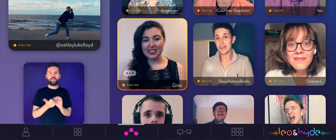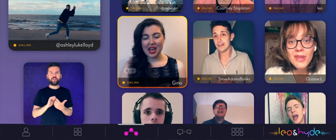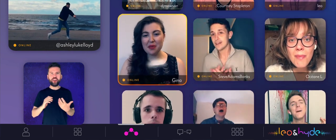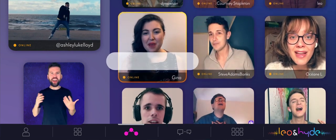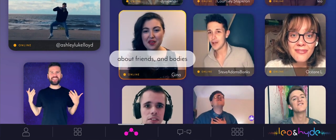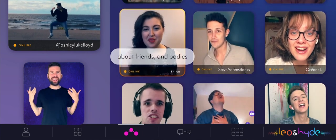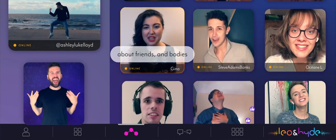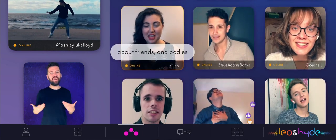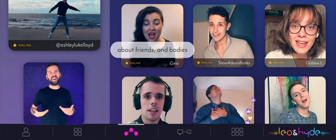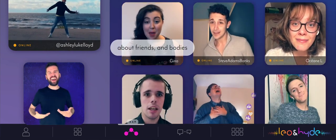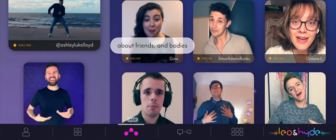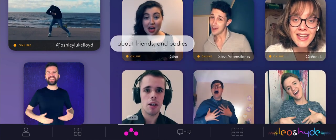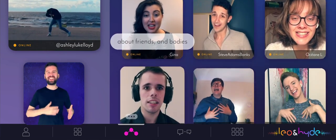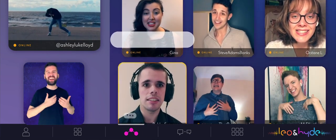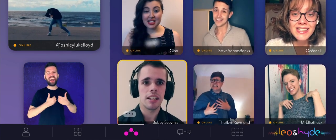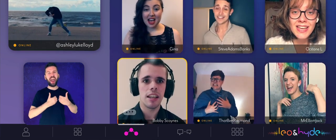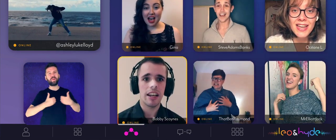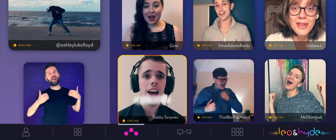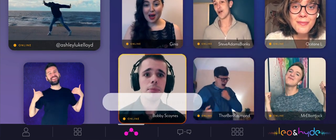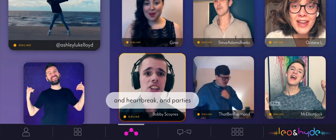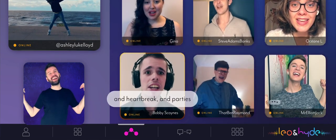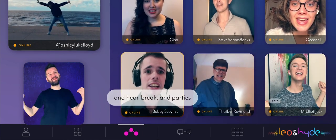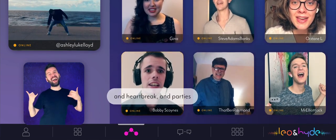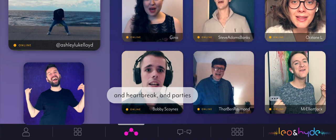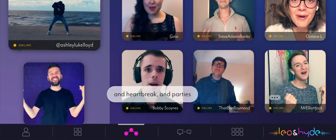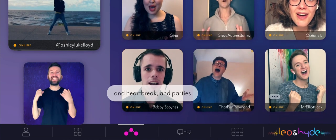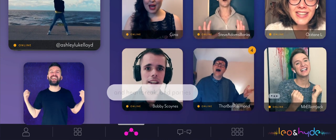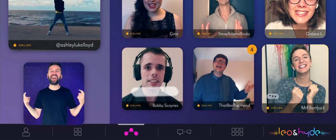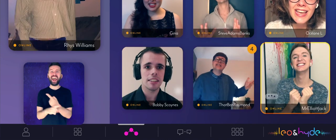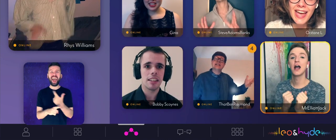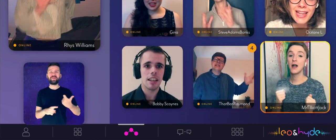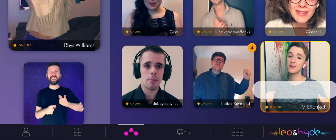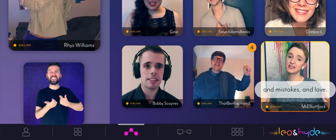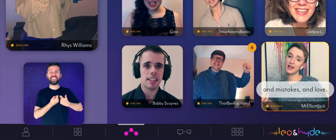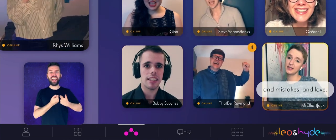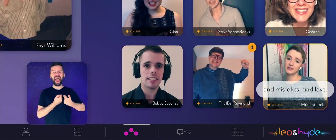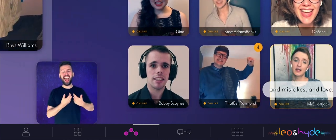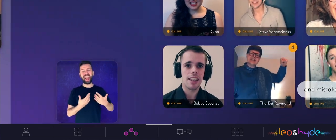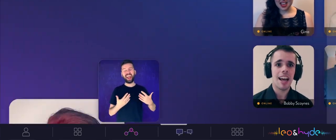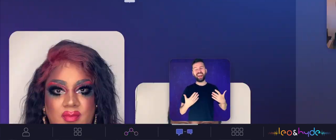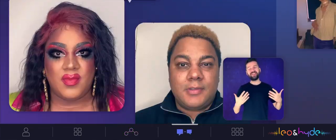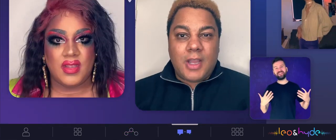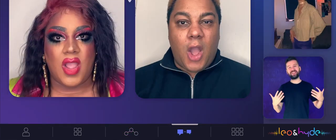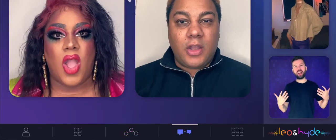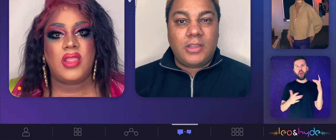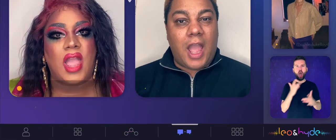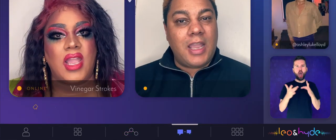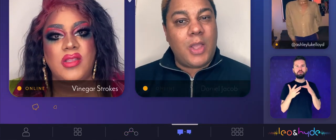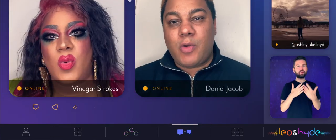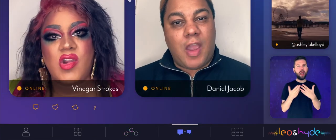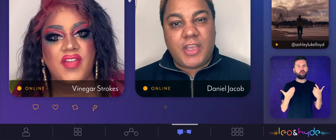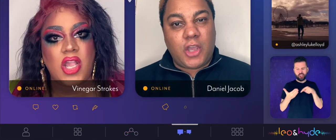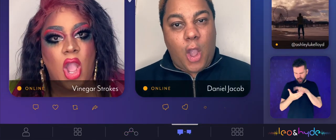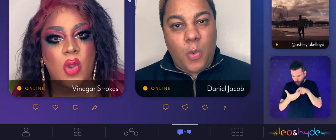story about friends and bodies and heartbreak and bodies and mistakes.